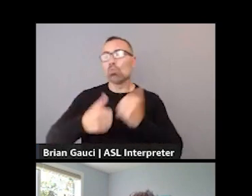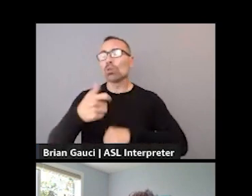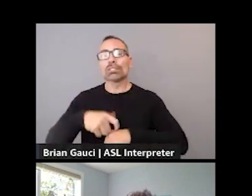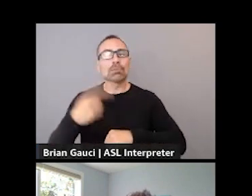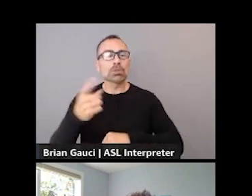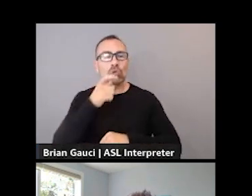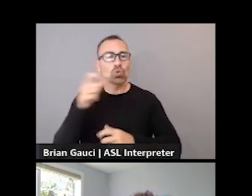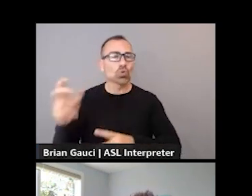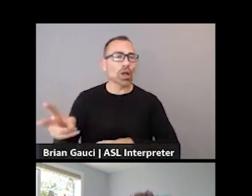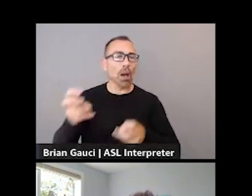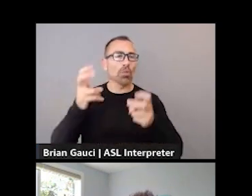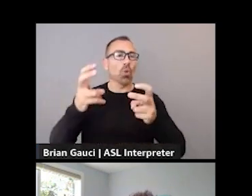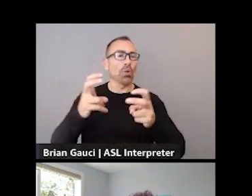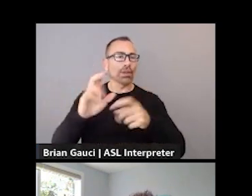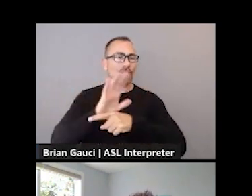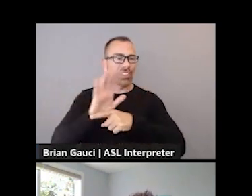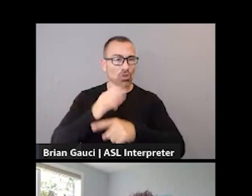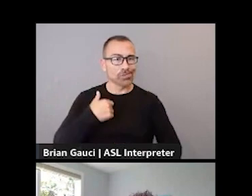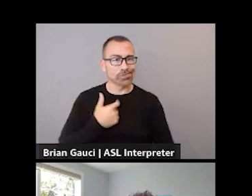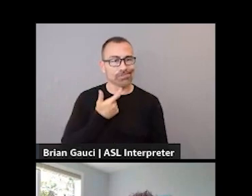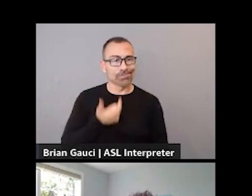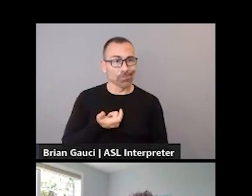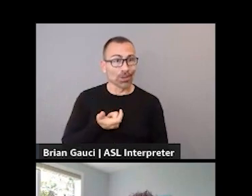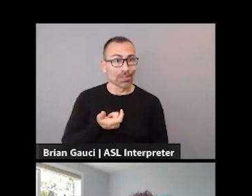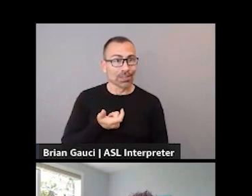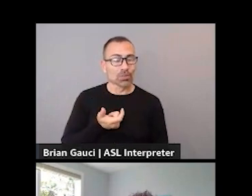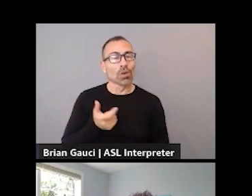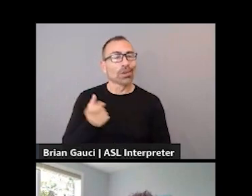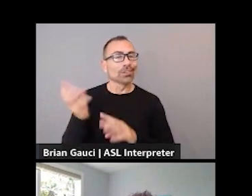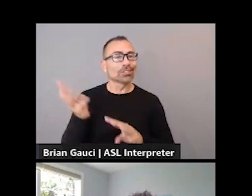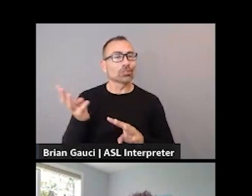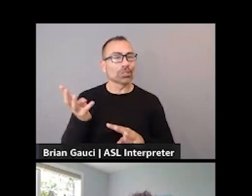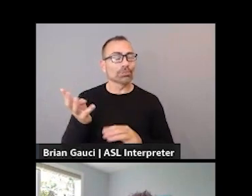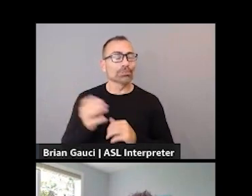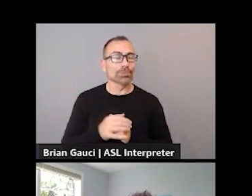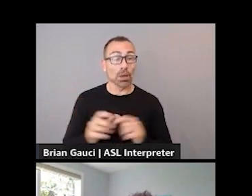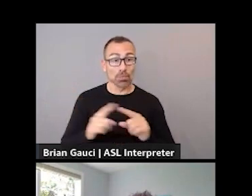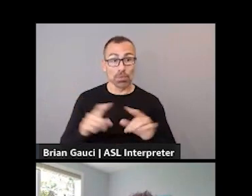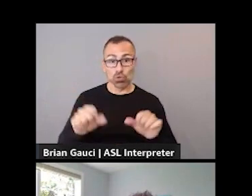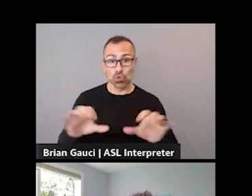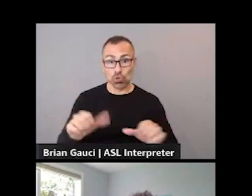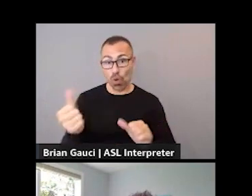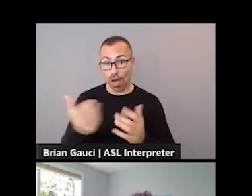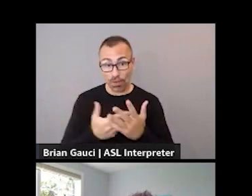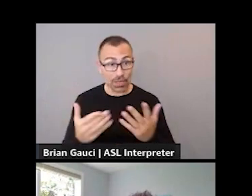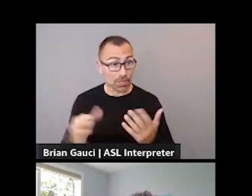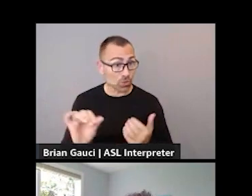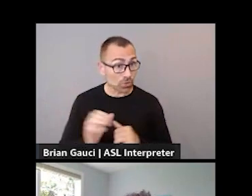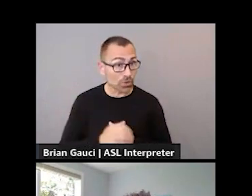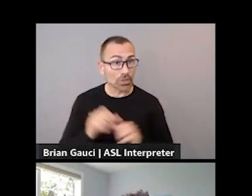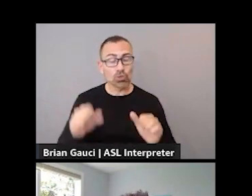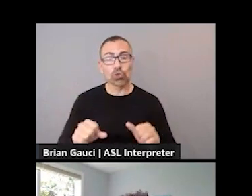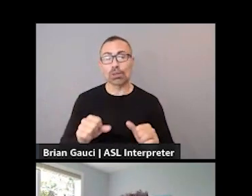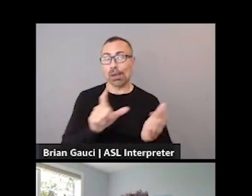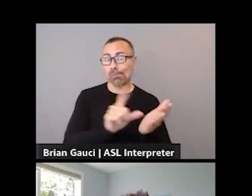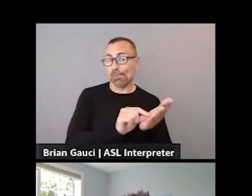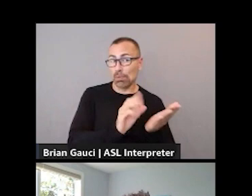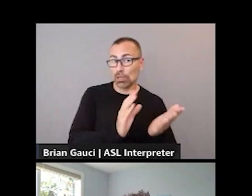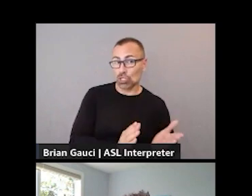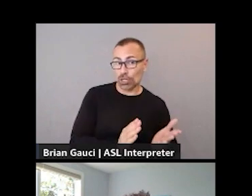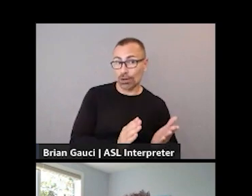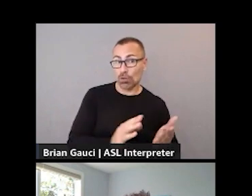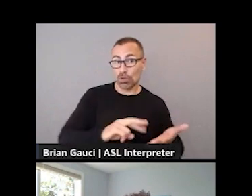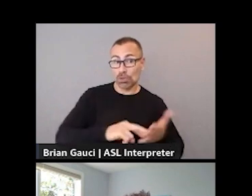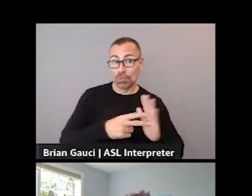uploading video, and then we would be watching this, you know, on a stream live. But you can do a lot of other things too. You can be a publisher, which means you're sending